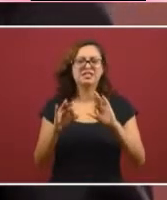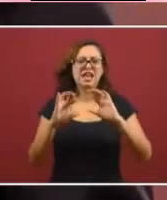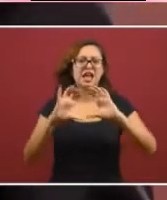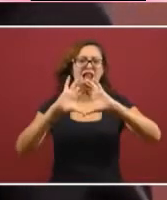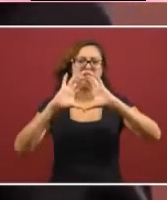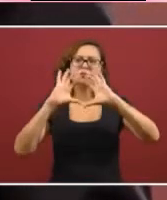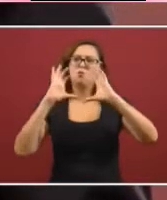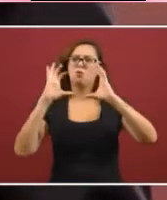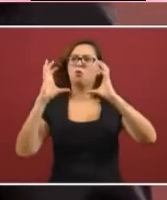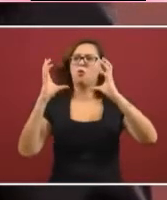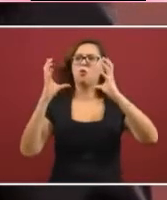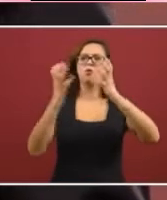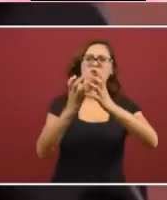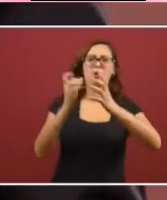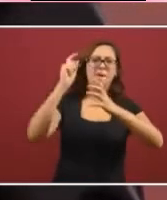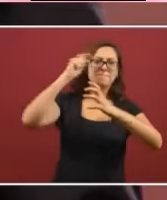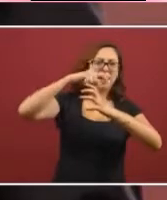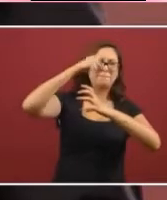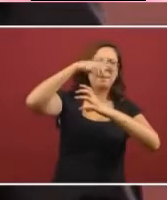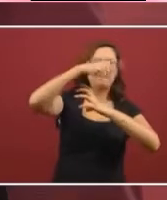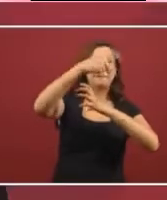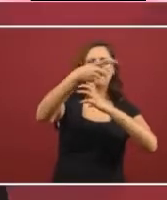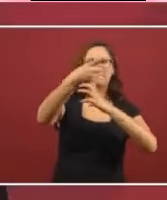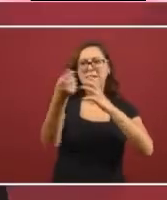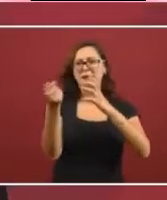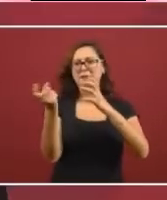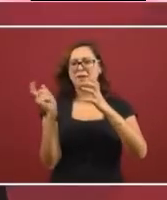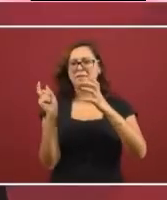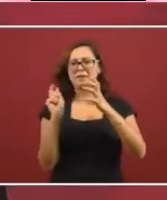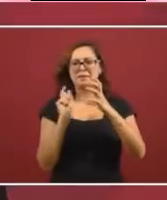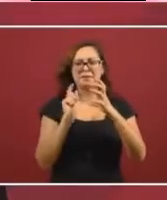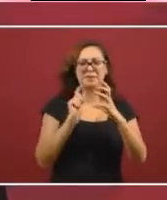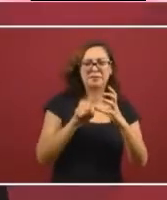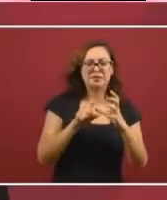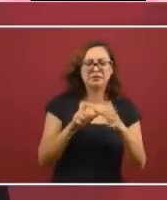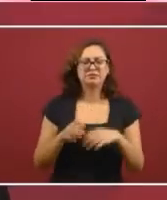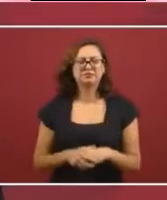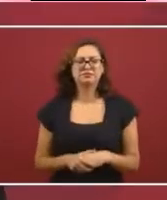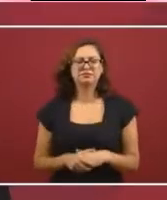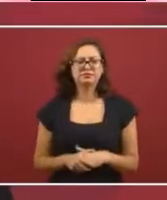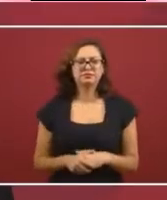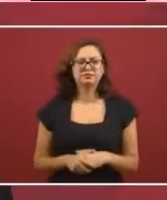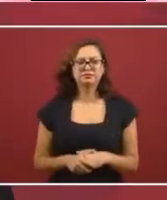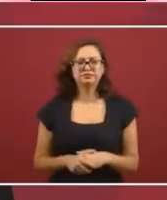the cities of the most important areas of the world.